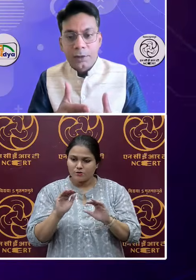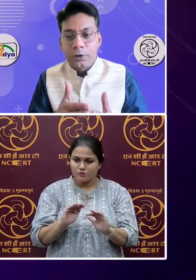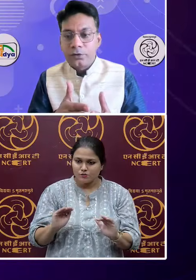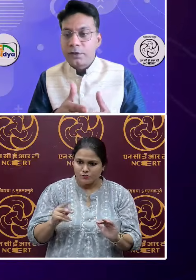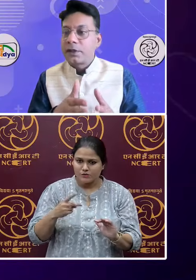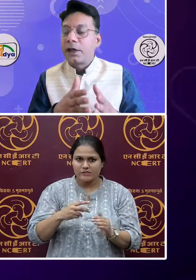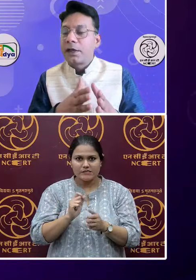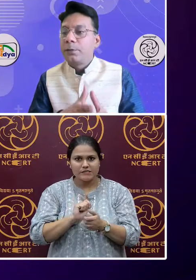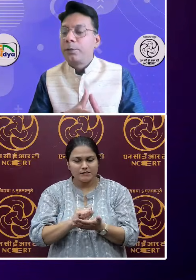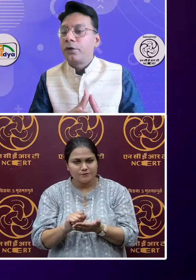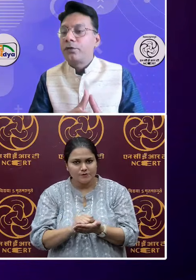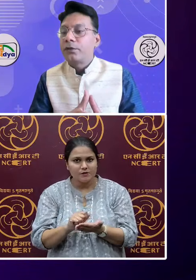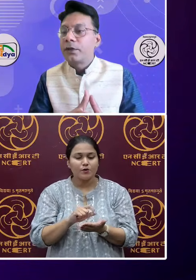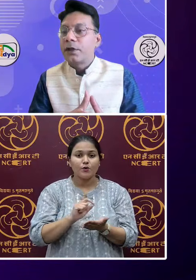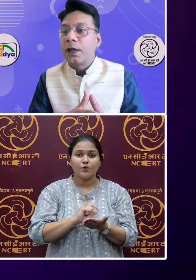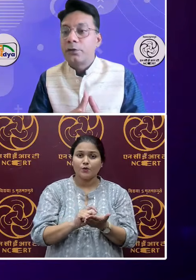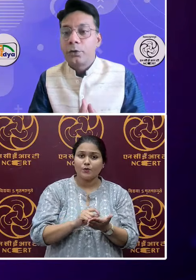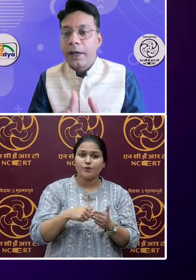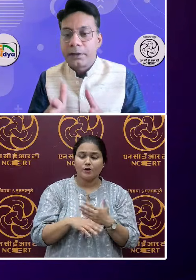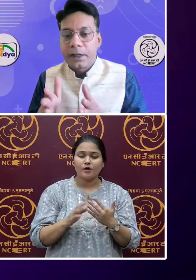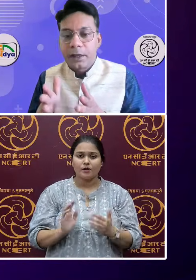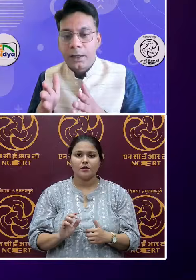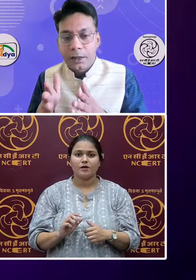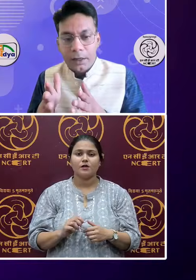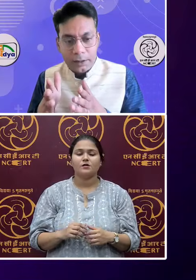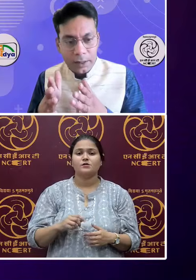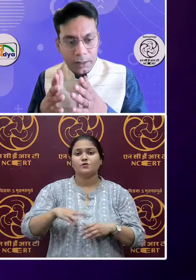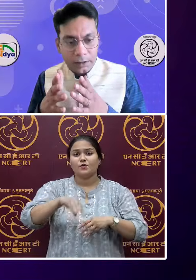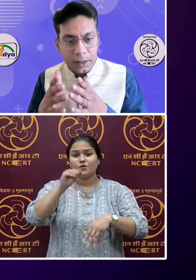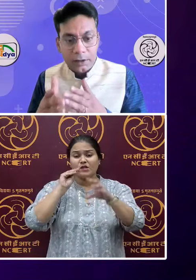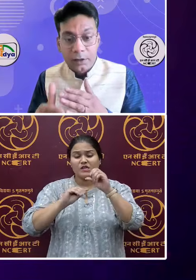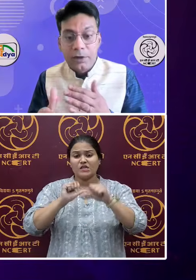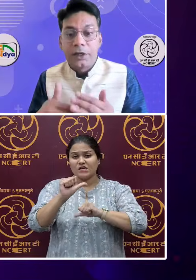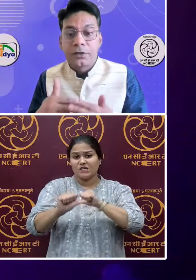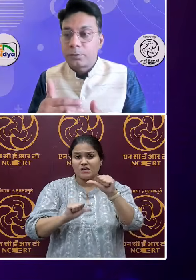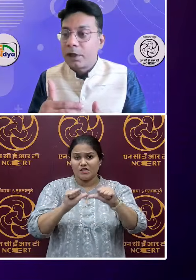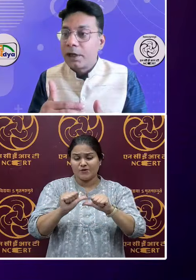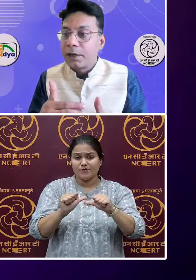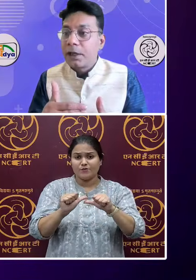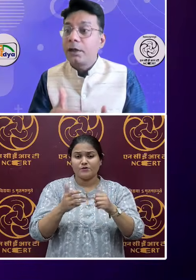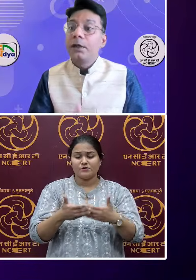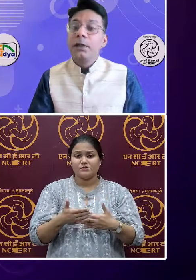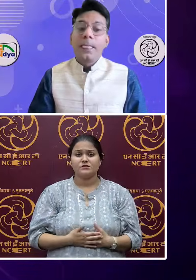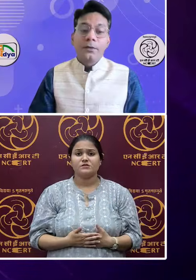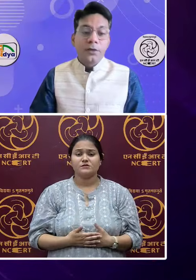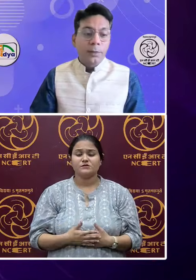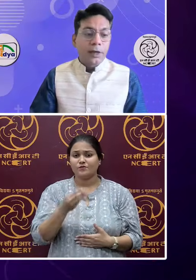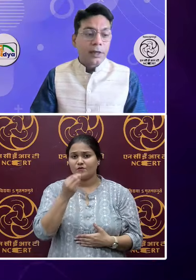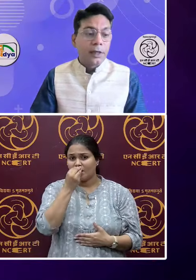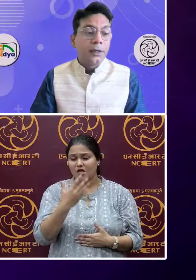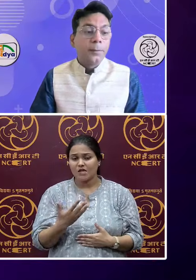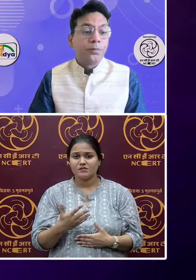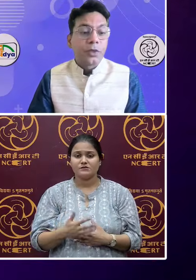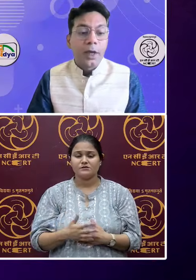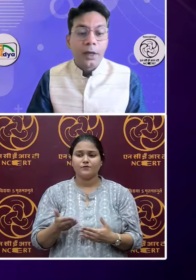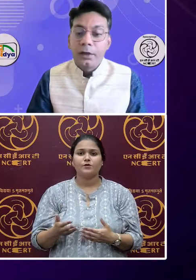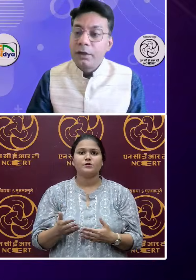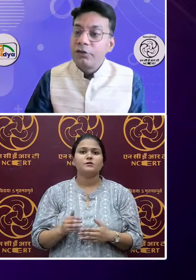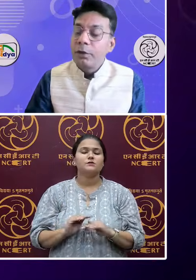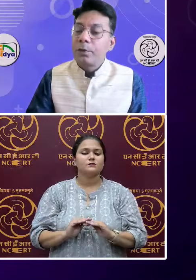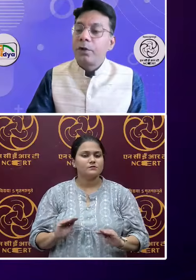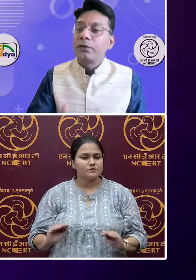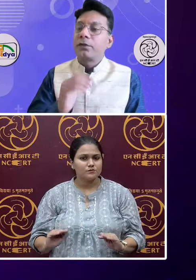teaching learning process, the learning process is also at the convenience of the learner. Similarly,